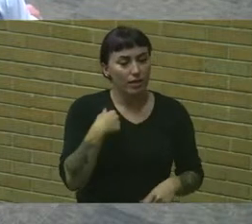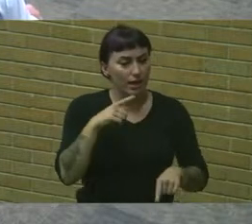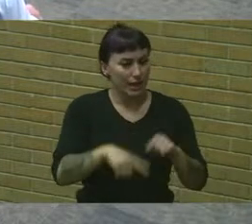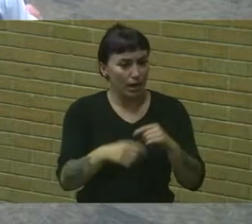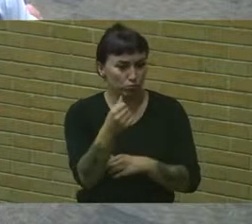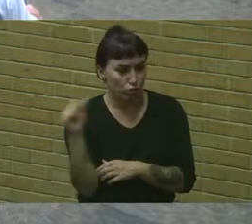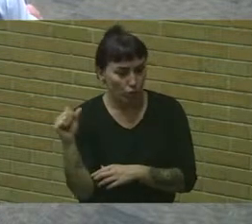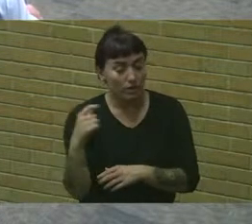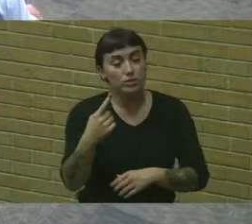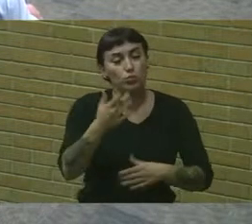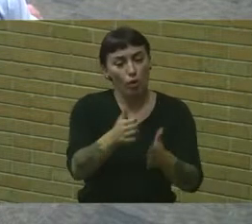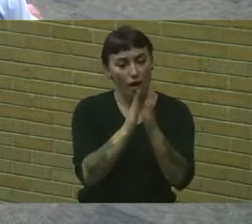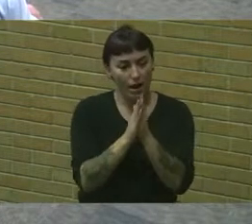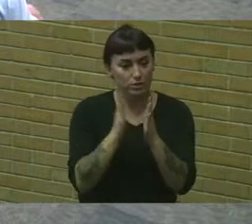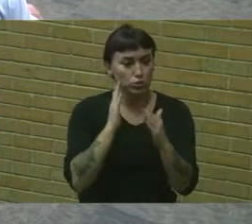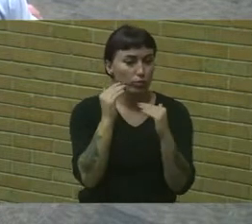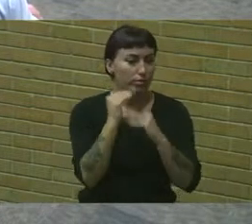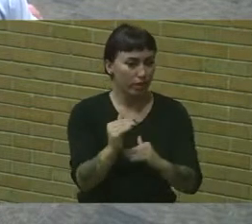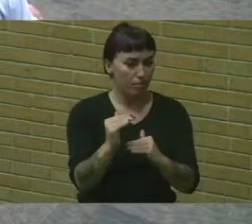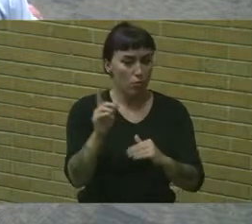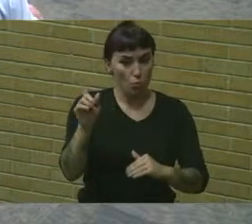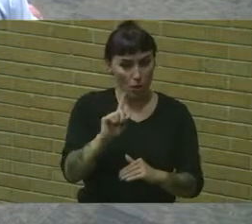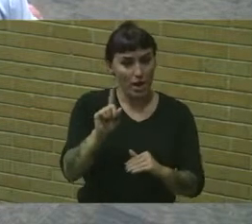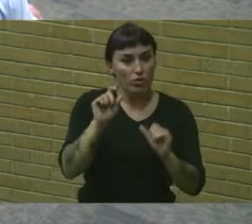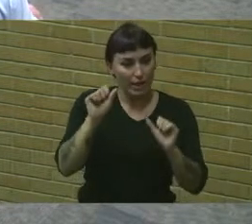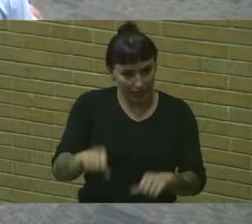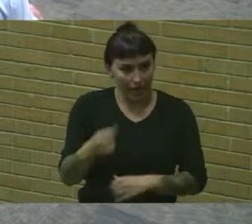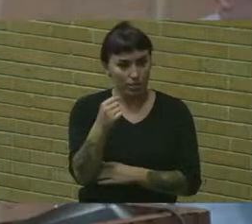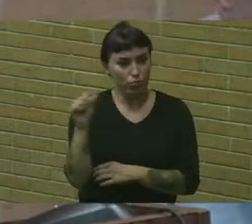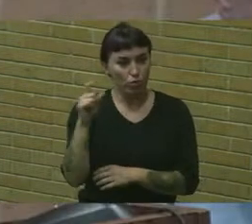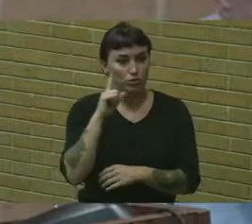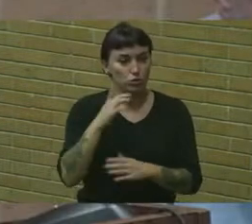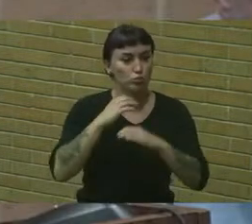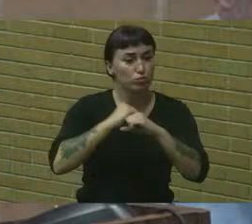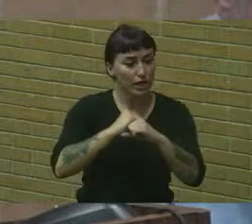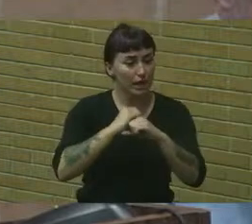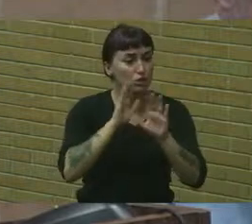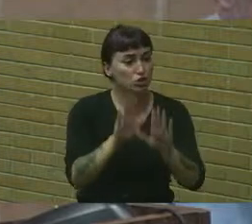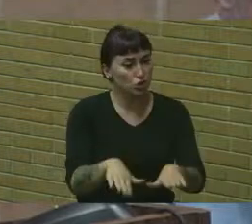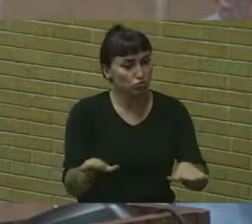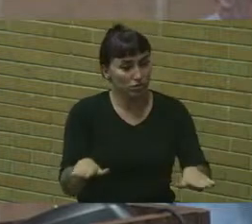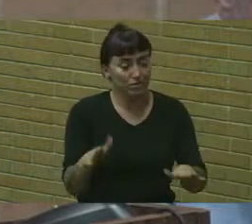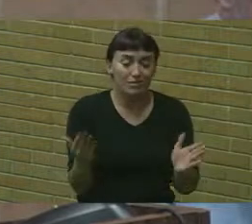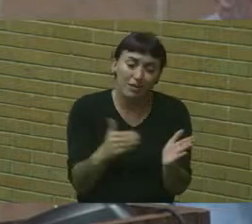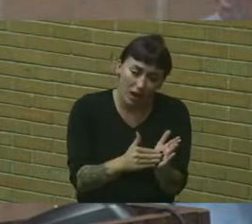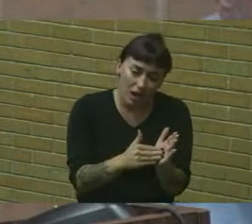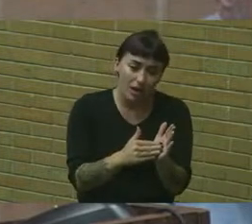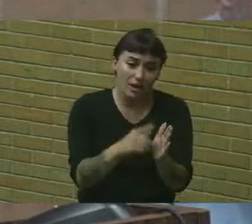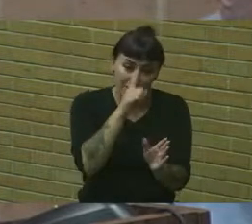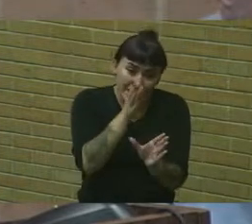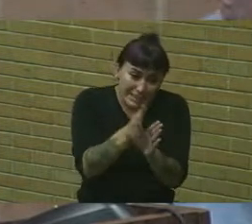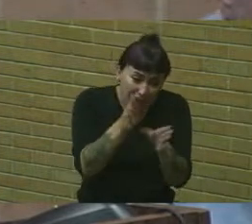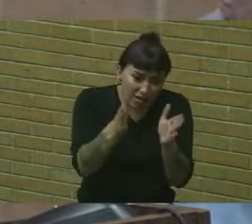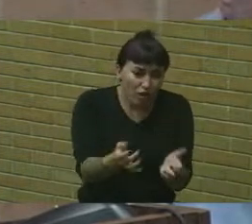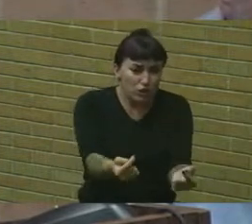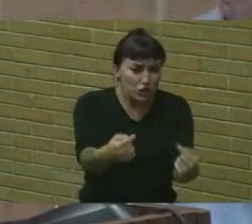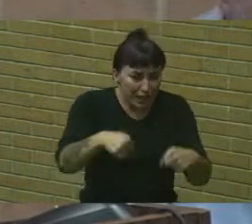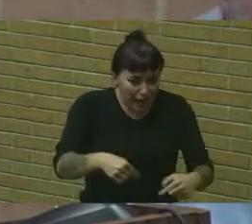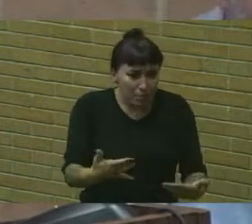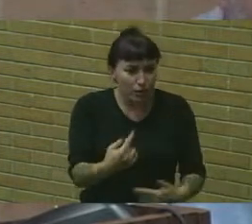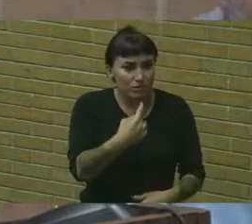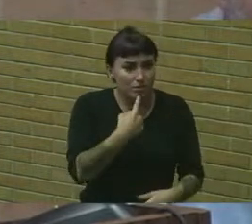protest. We're asking you to limit where they can protest to protect the children Again, a psychologist came here and